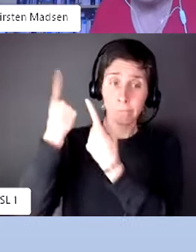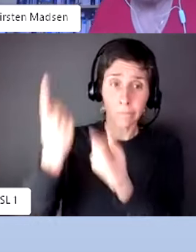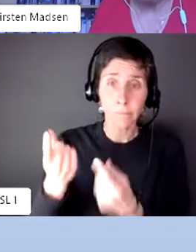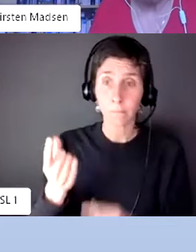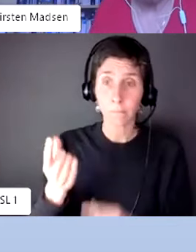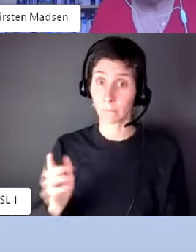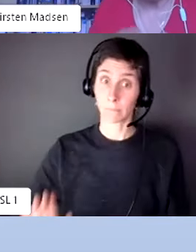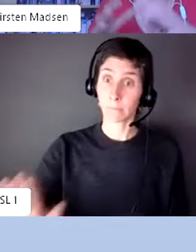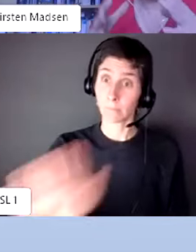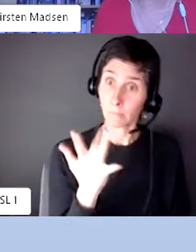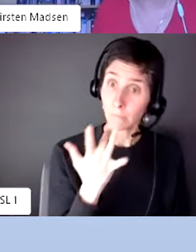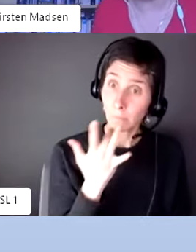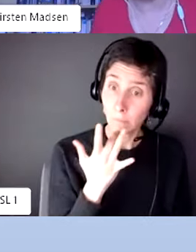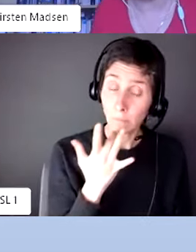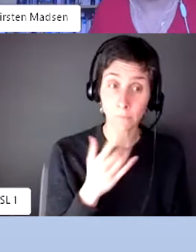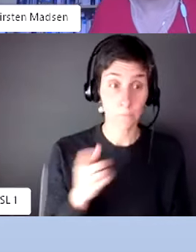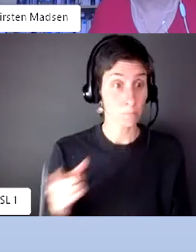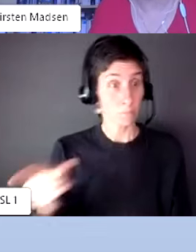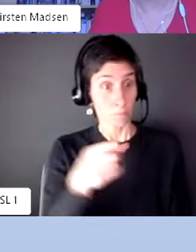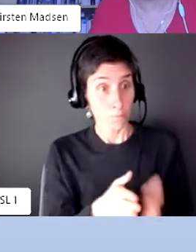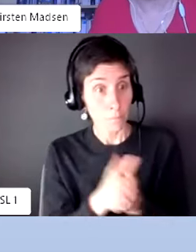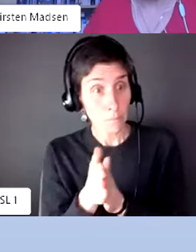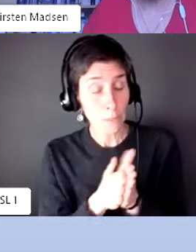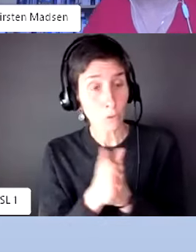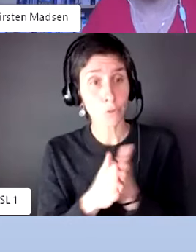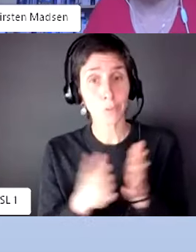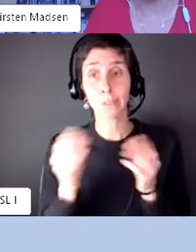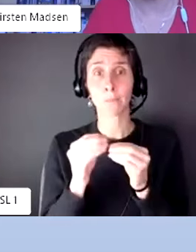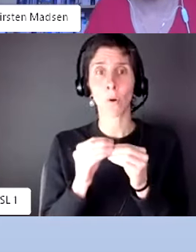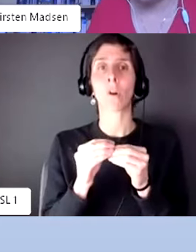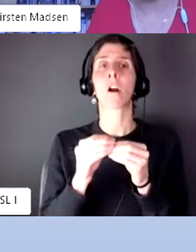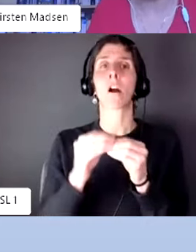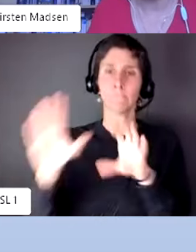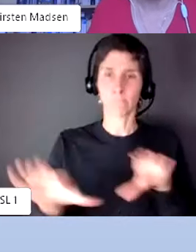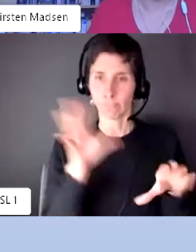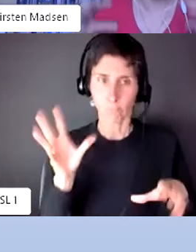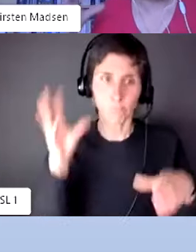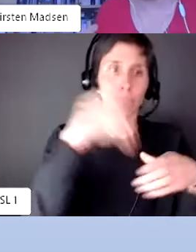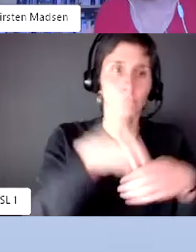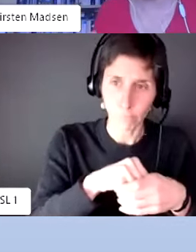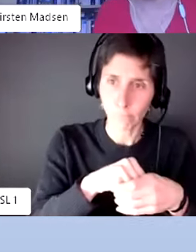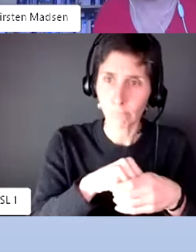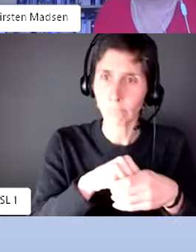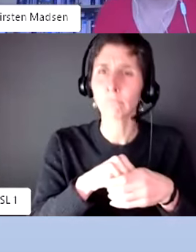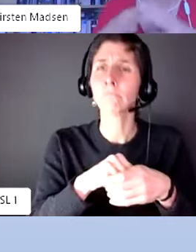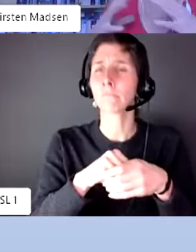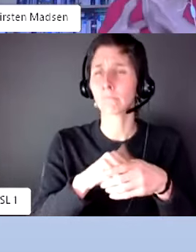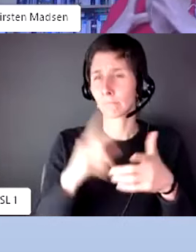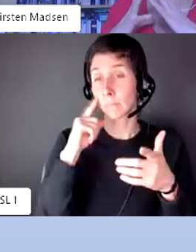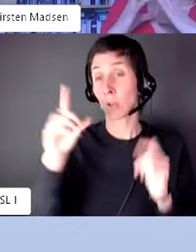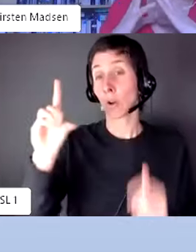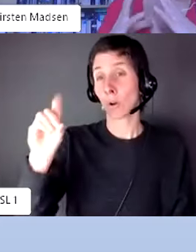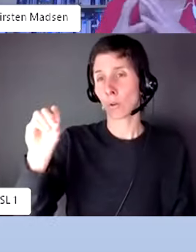like. Do they want things that are more hands-on craft, which Dorothy will speak to,